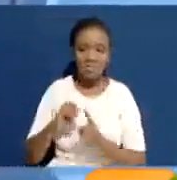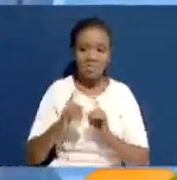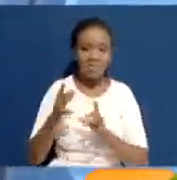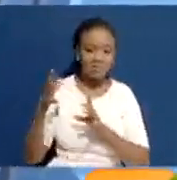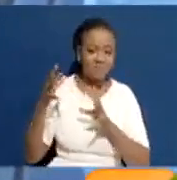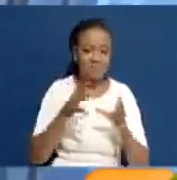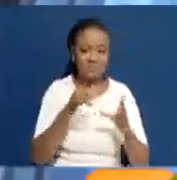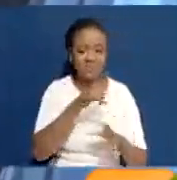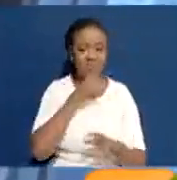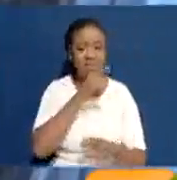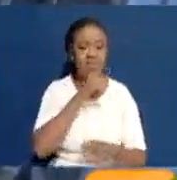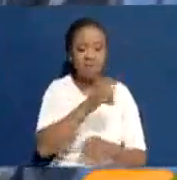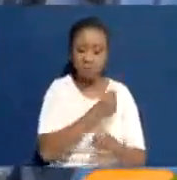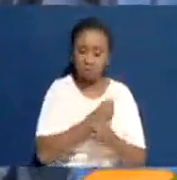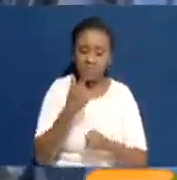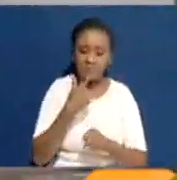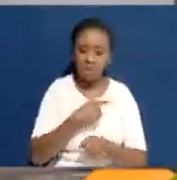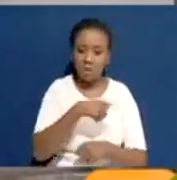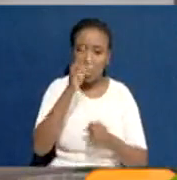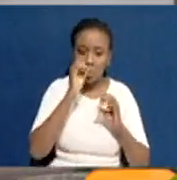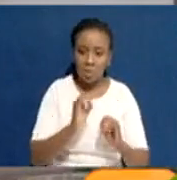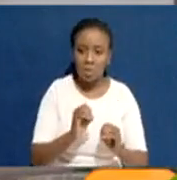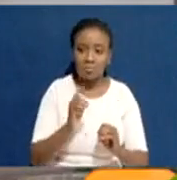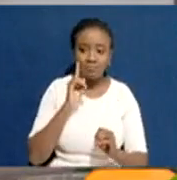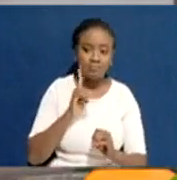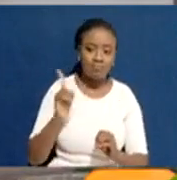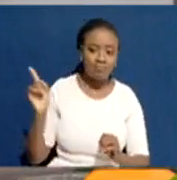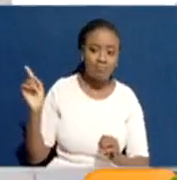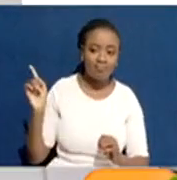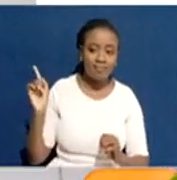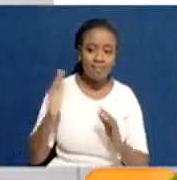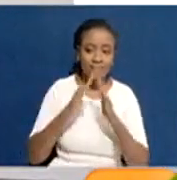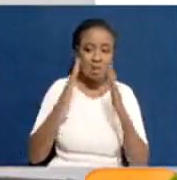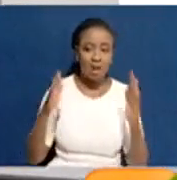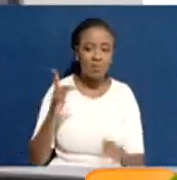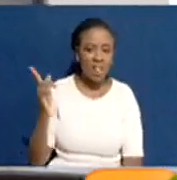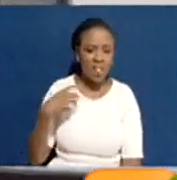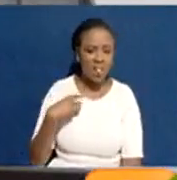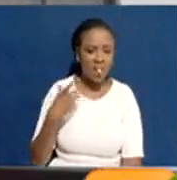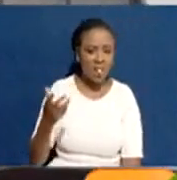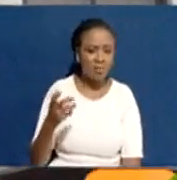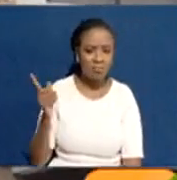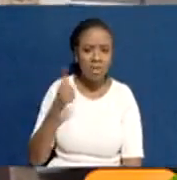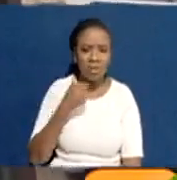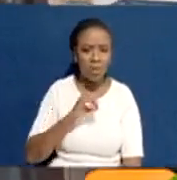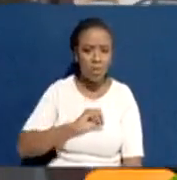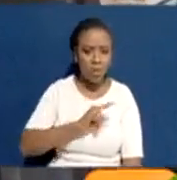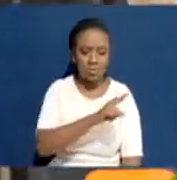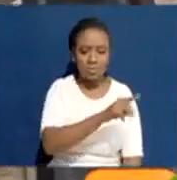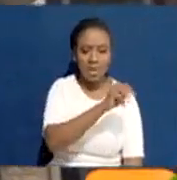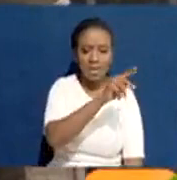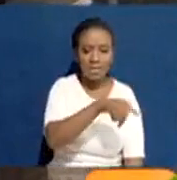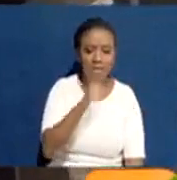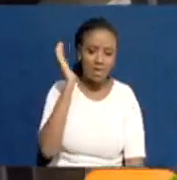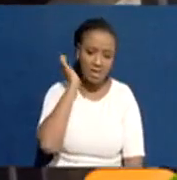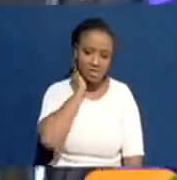leaving. This whole drama happening at this high-end home belonging to a member of parliament from Murang'a County. The